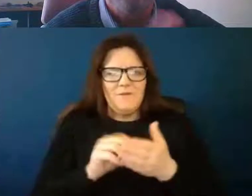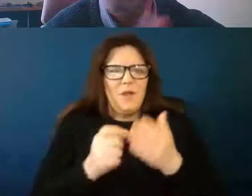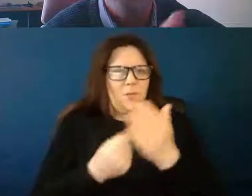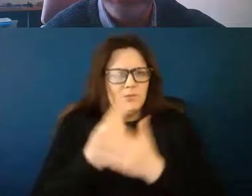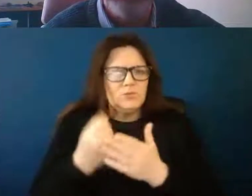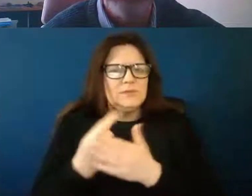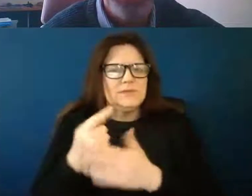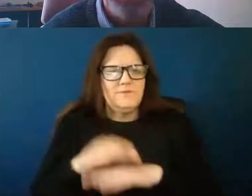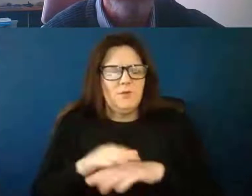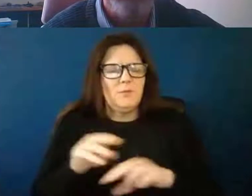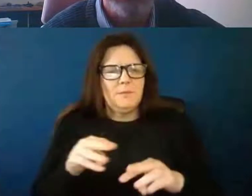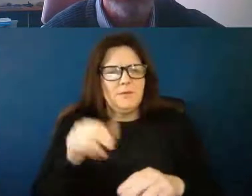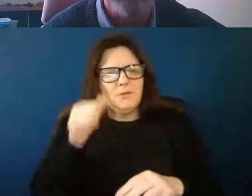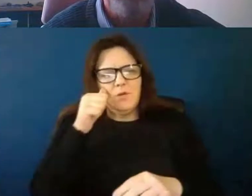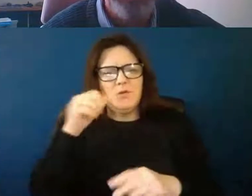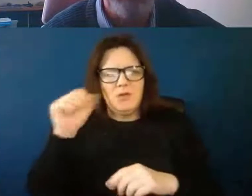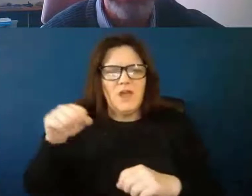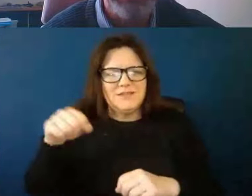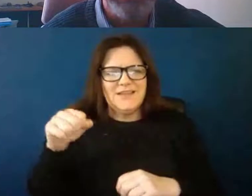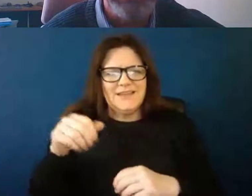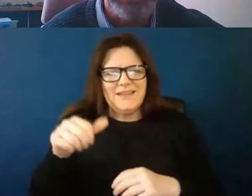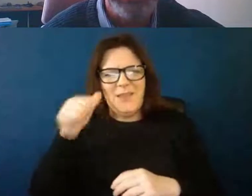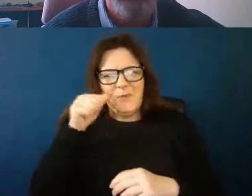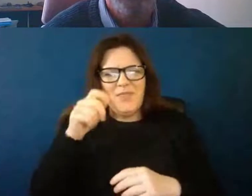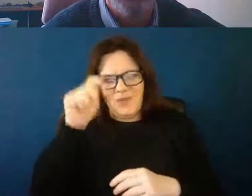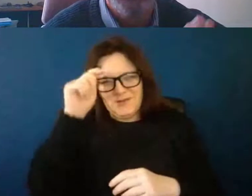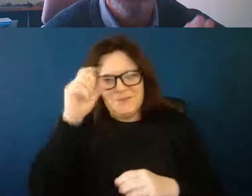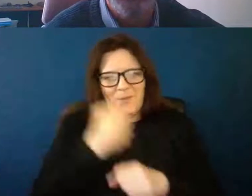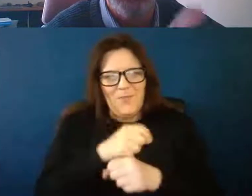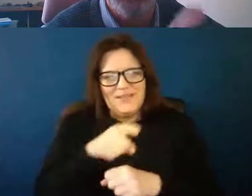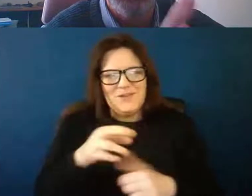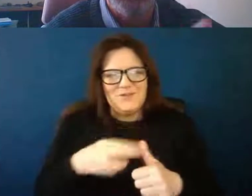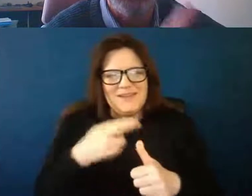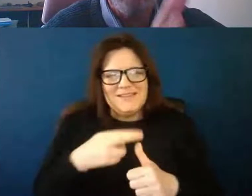people to. You're nodding away like, yes, we've thought about that one already,